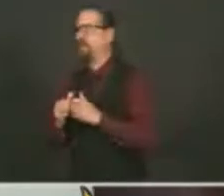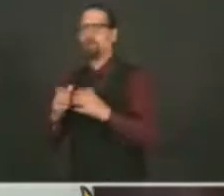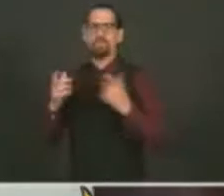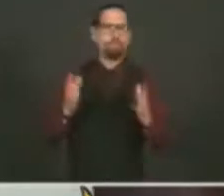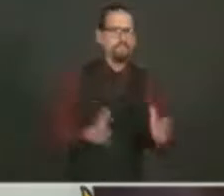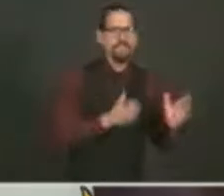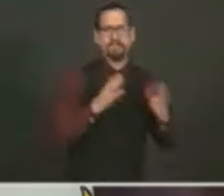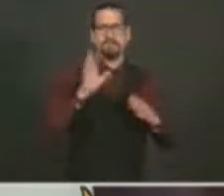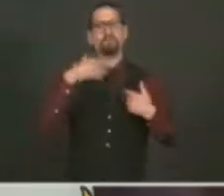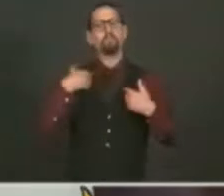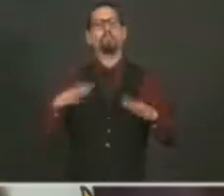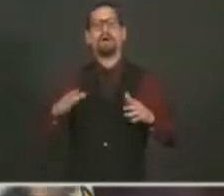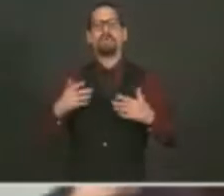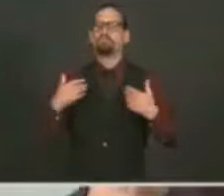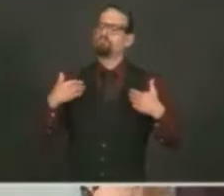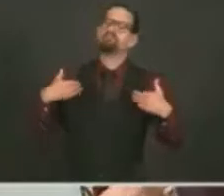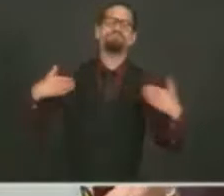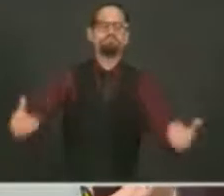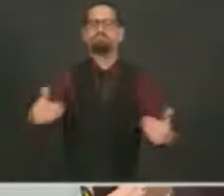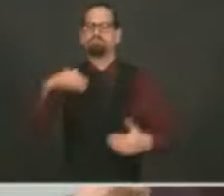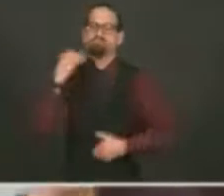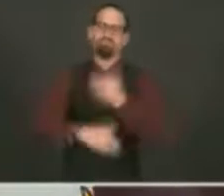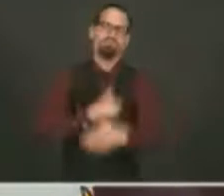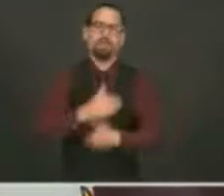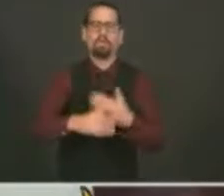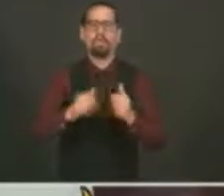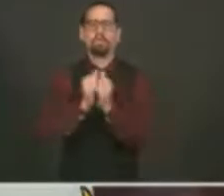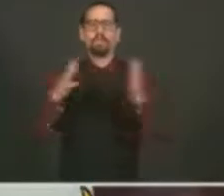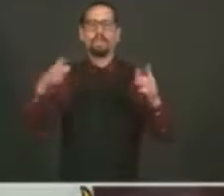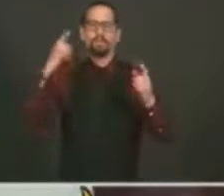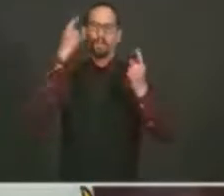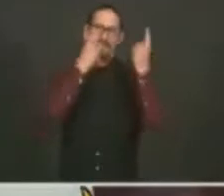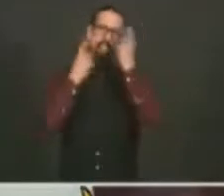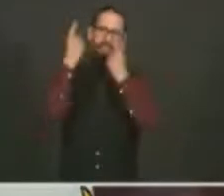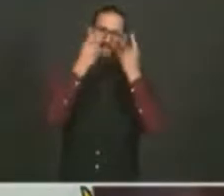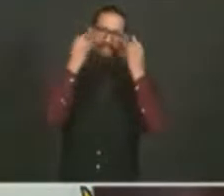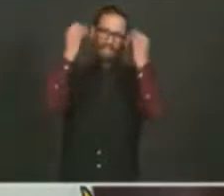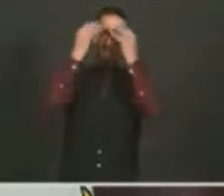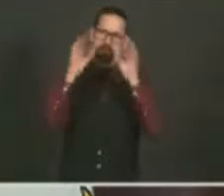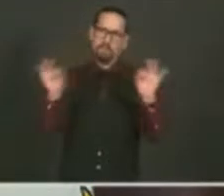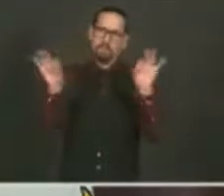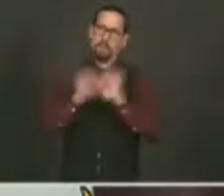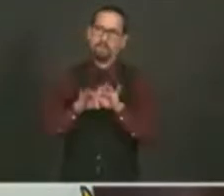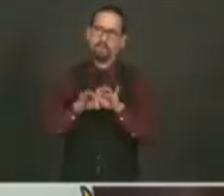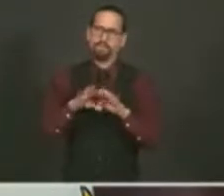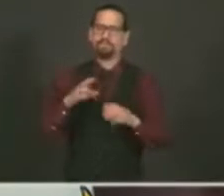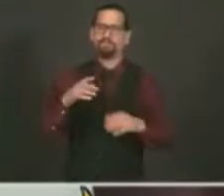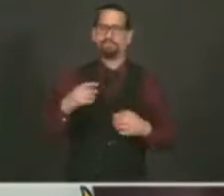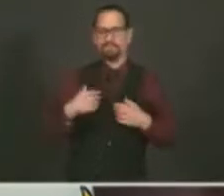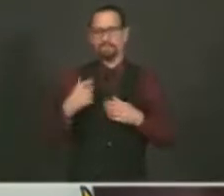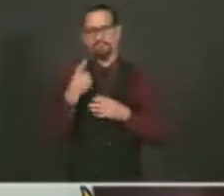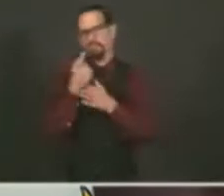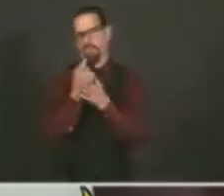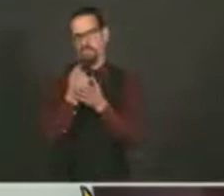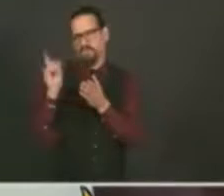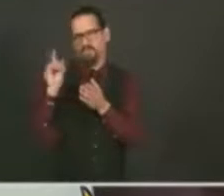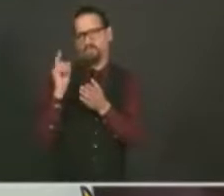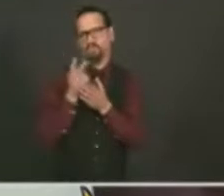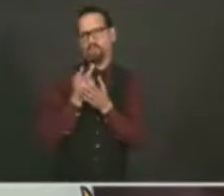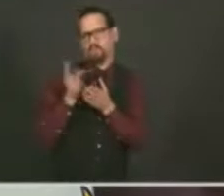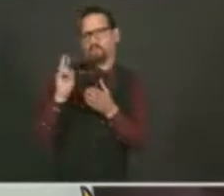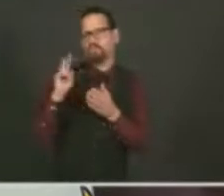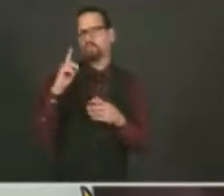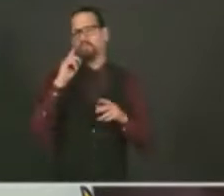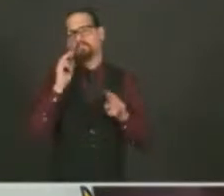alarm unnecessarily. That's why the past few weeks I've been monitoring this, but not ringing an alarm bell.